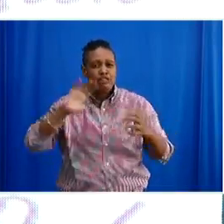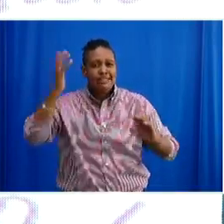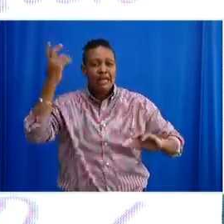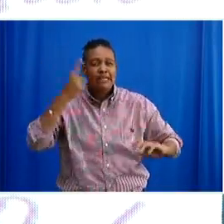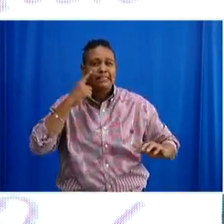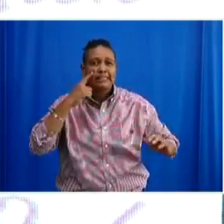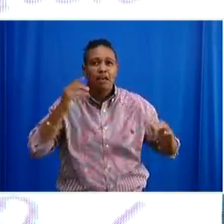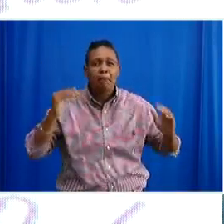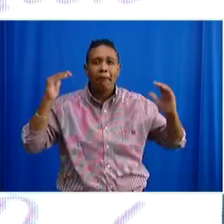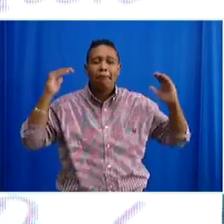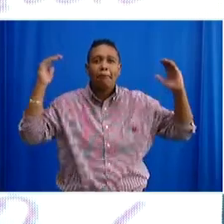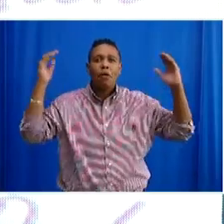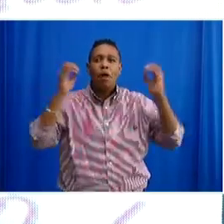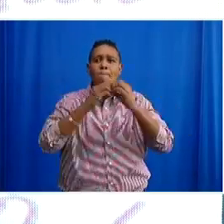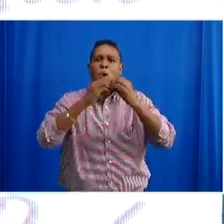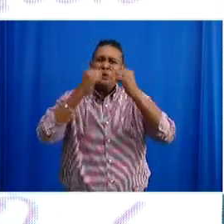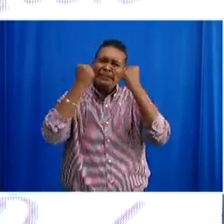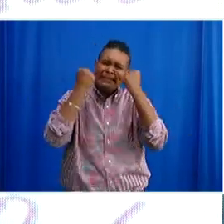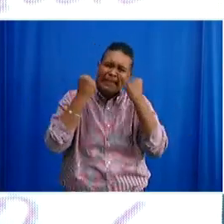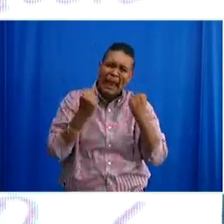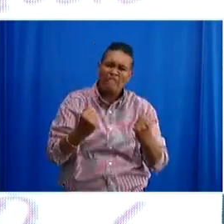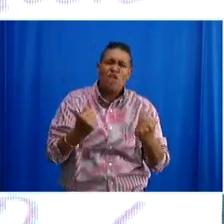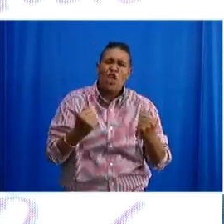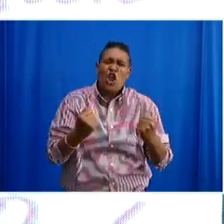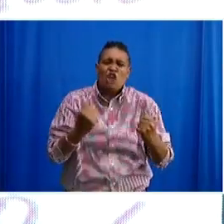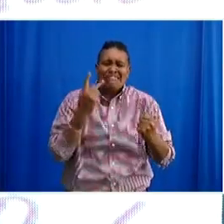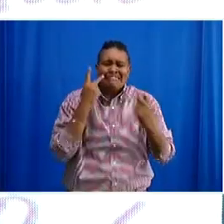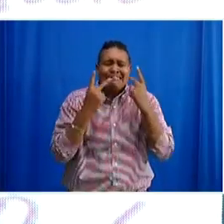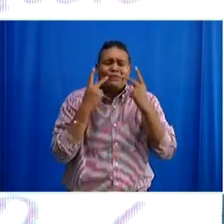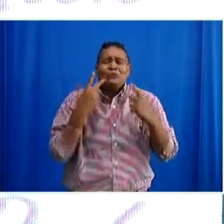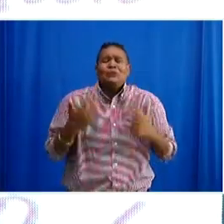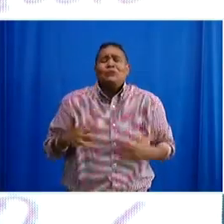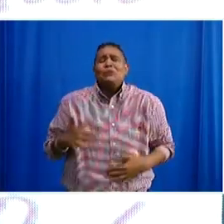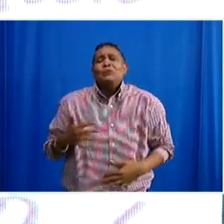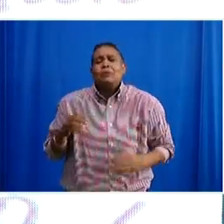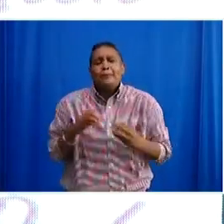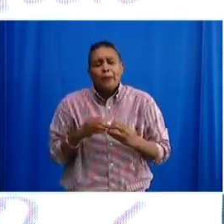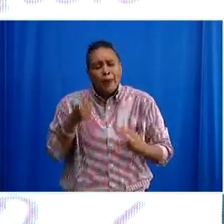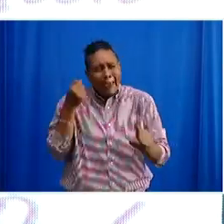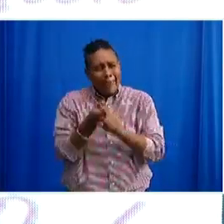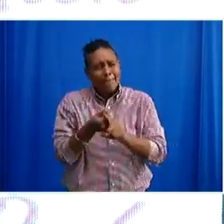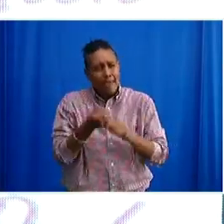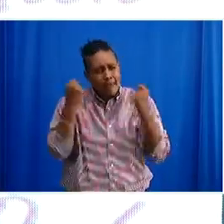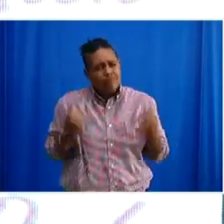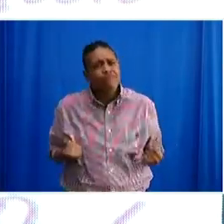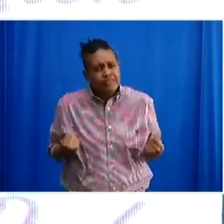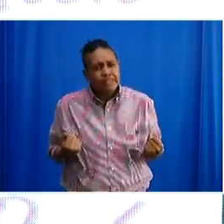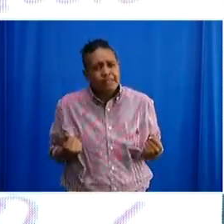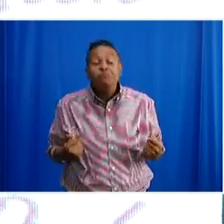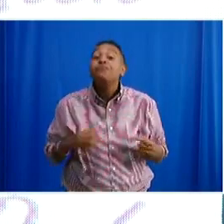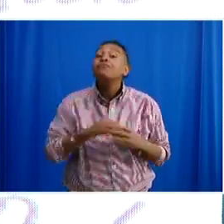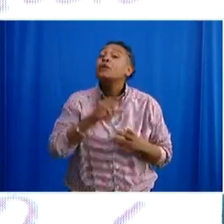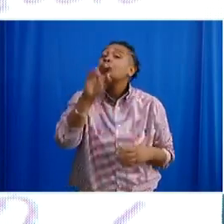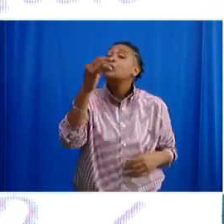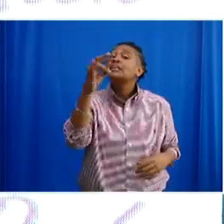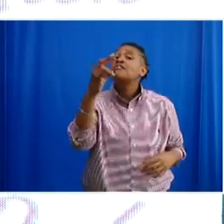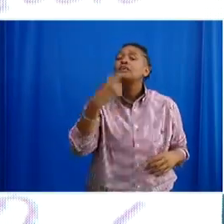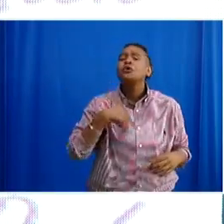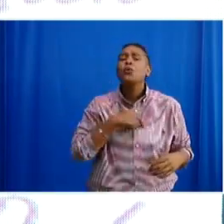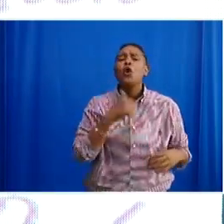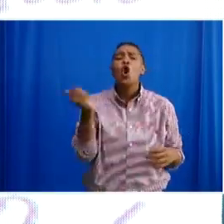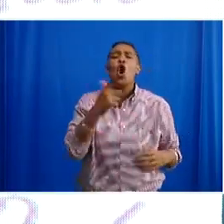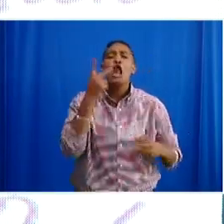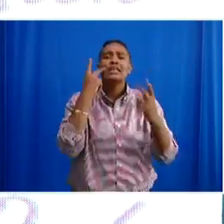and the severity has been aggravated. Indeed, in 2017, we would have